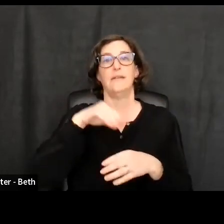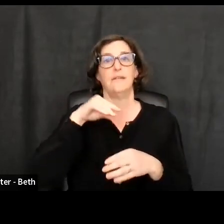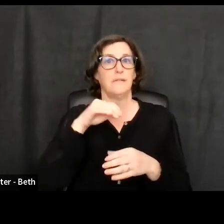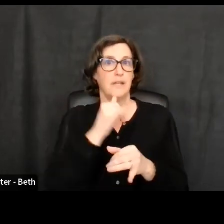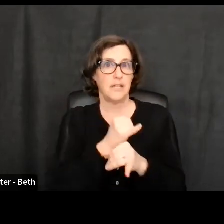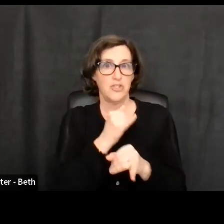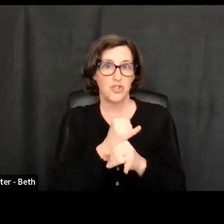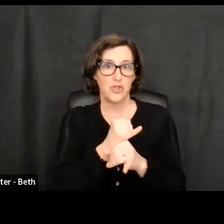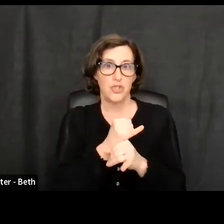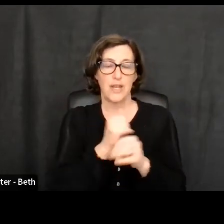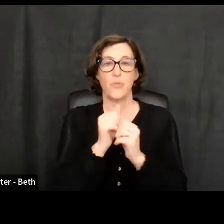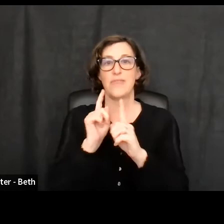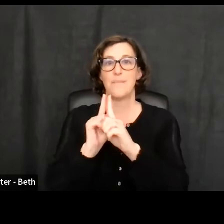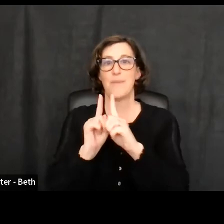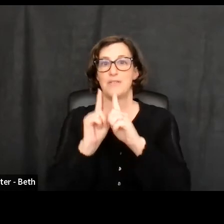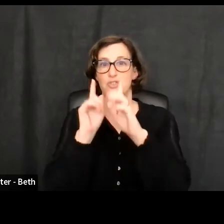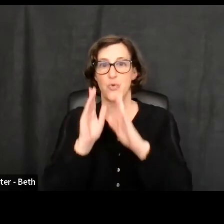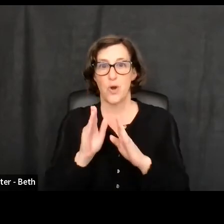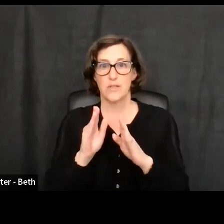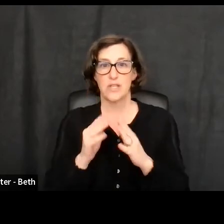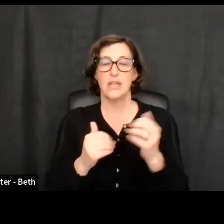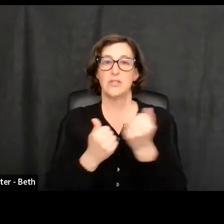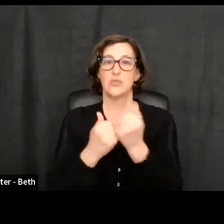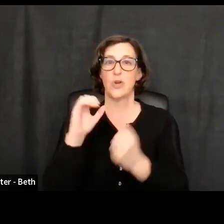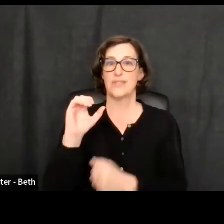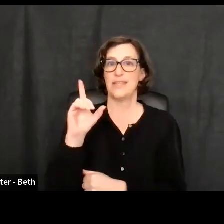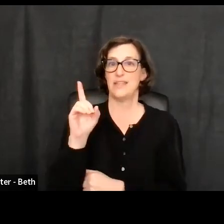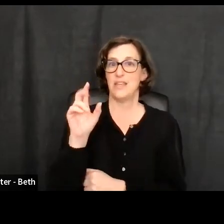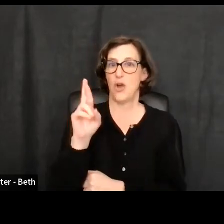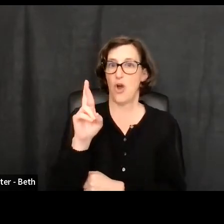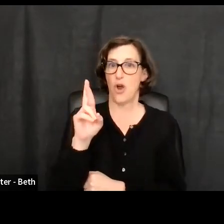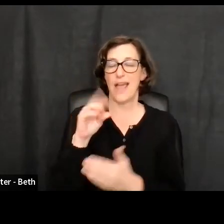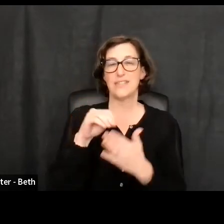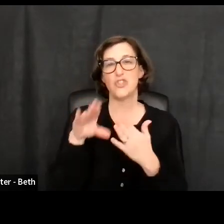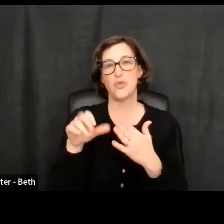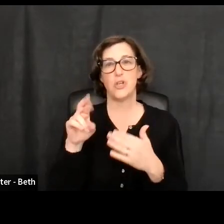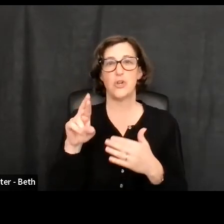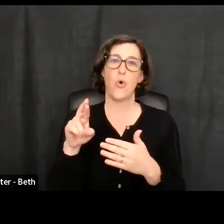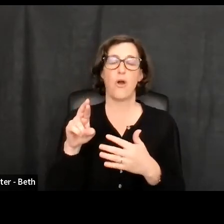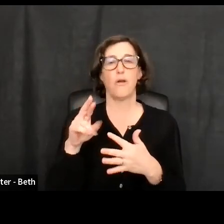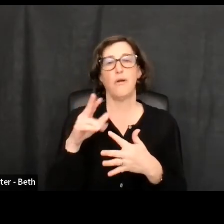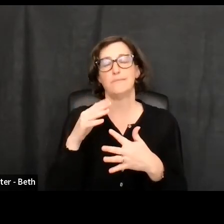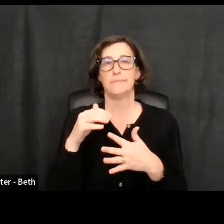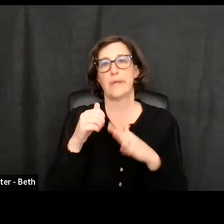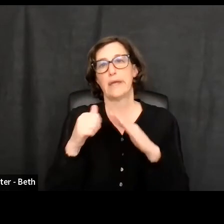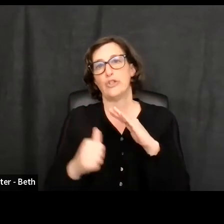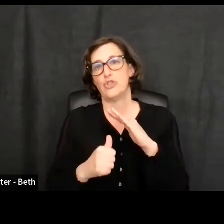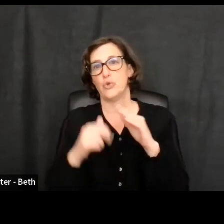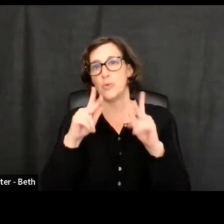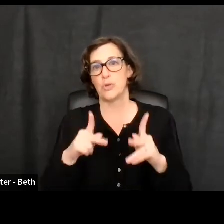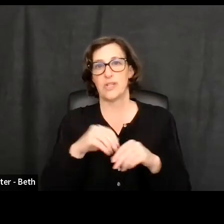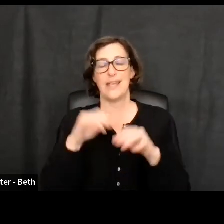among their mentors or with their mentors to support CDR as a student or a junior person in a system that may not